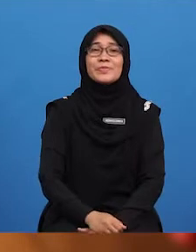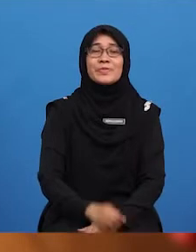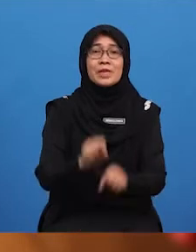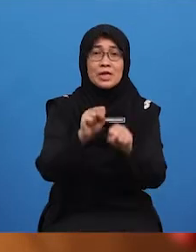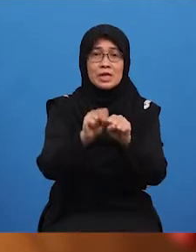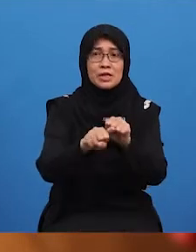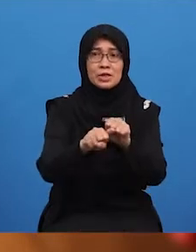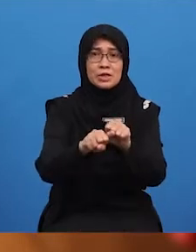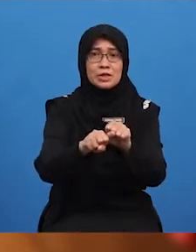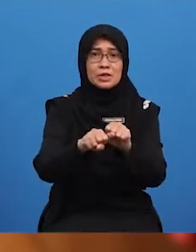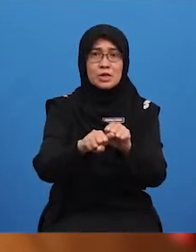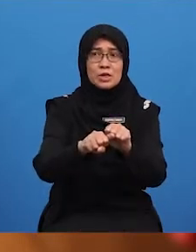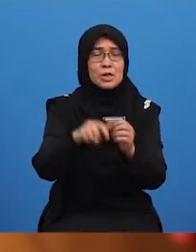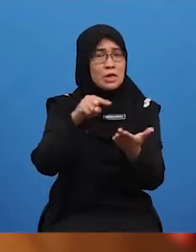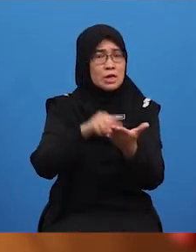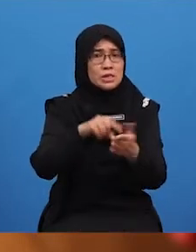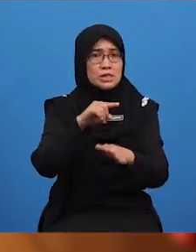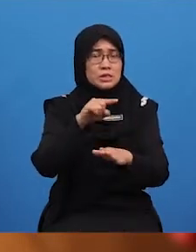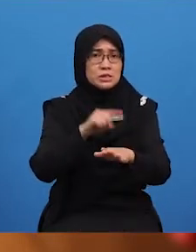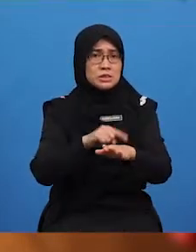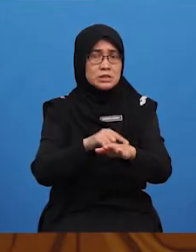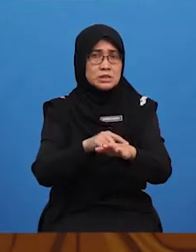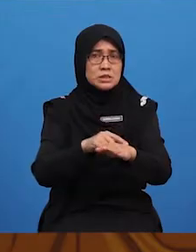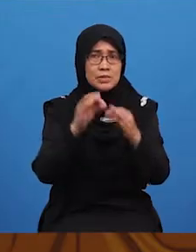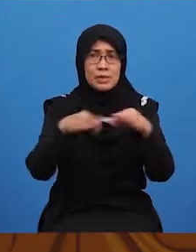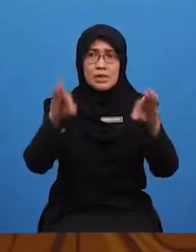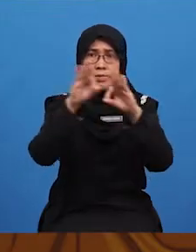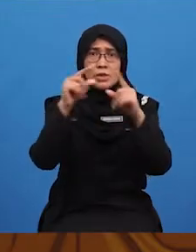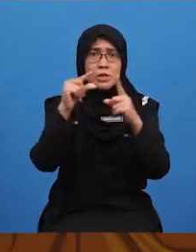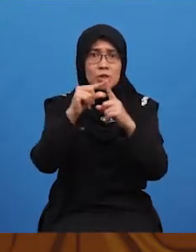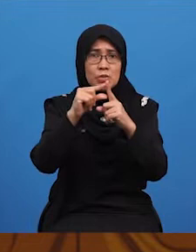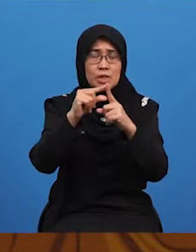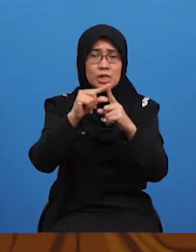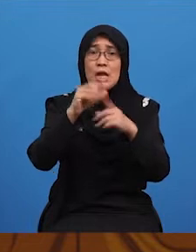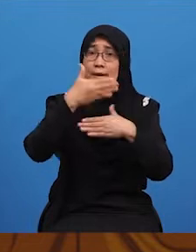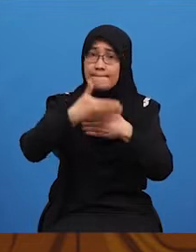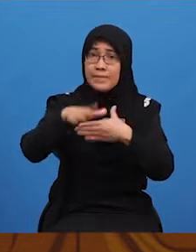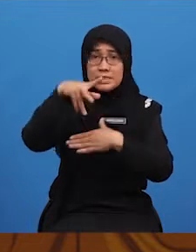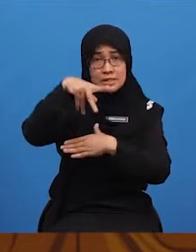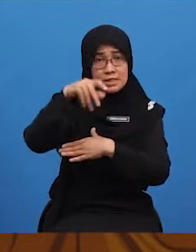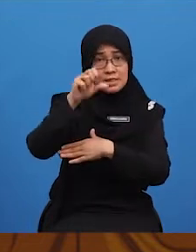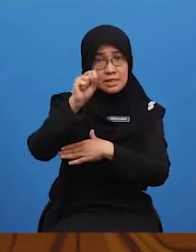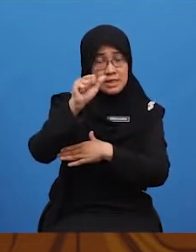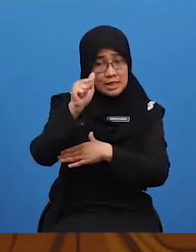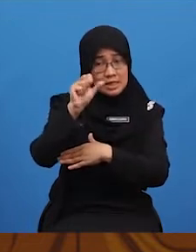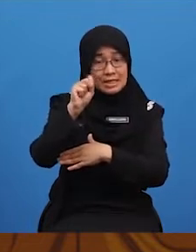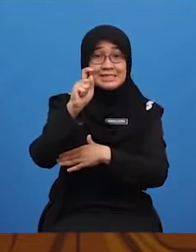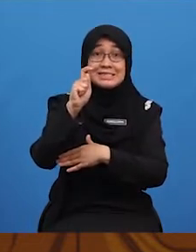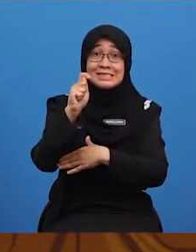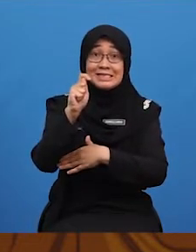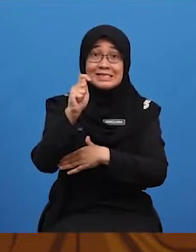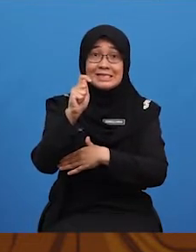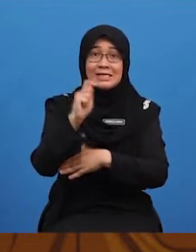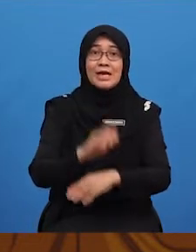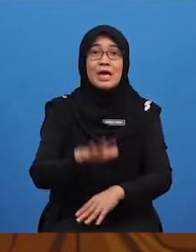So, this time, the important word is pass. The form is,